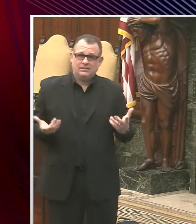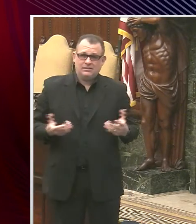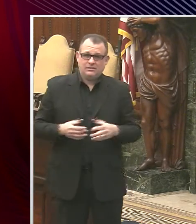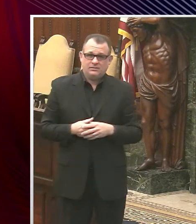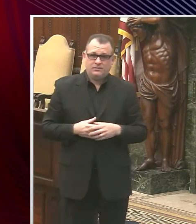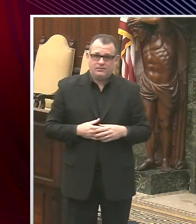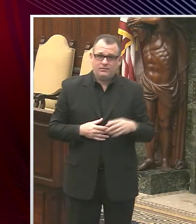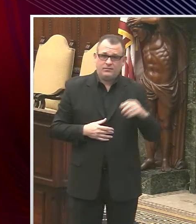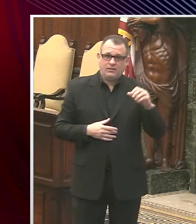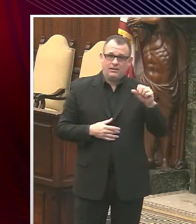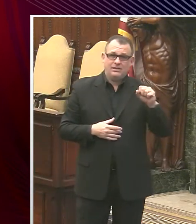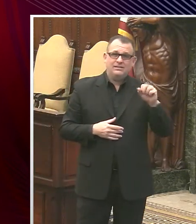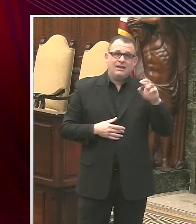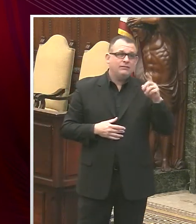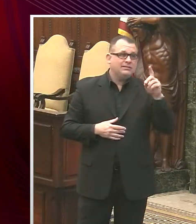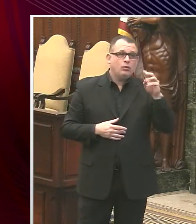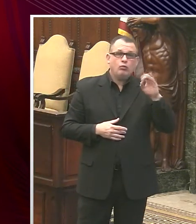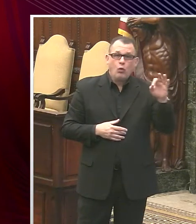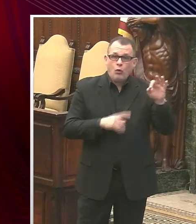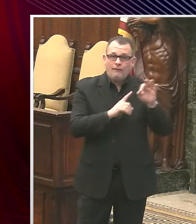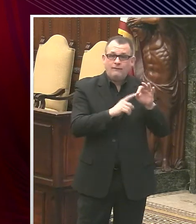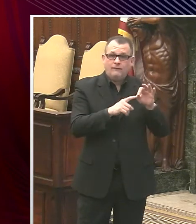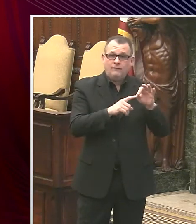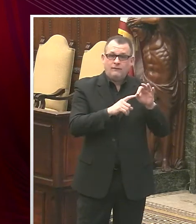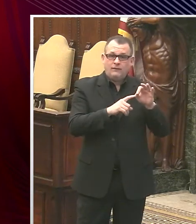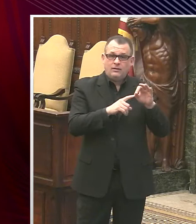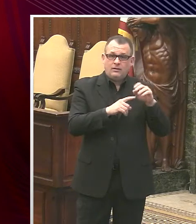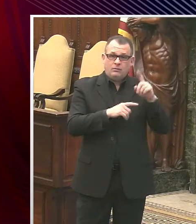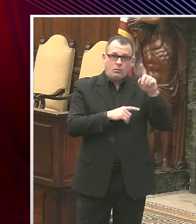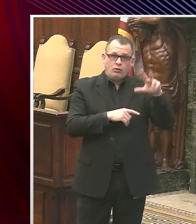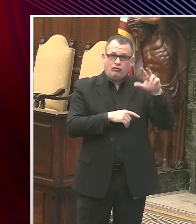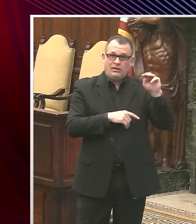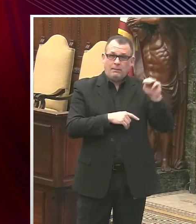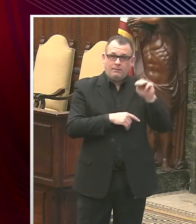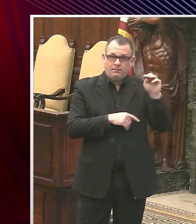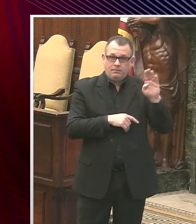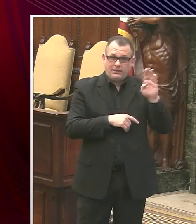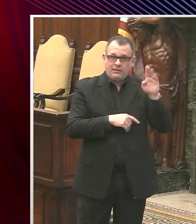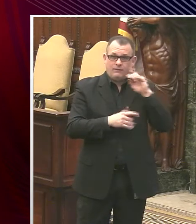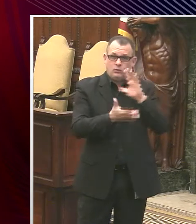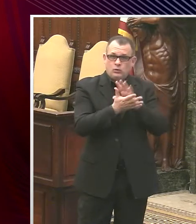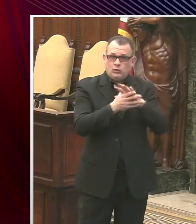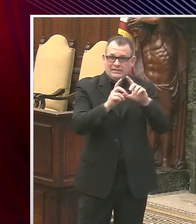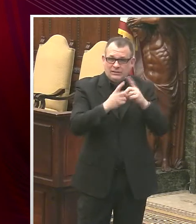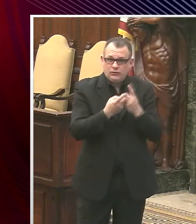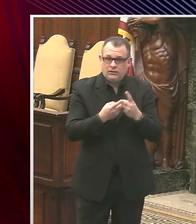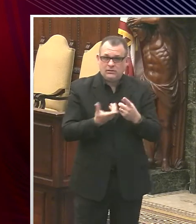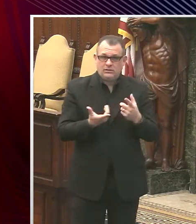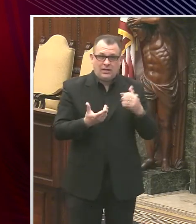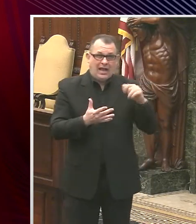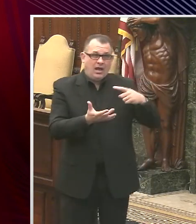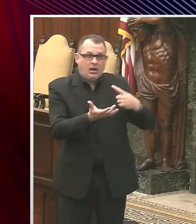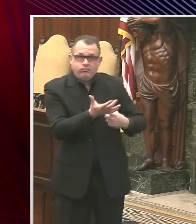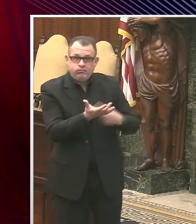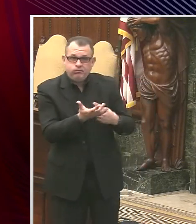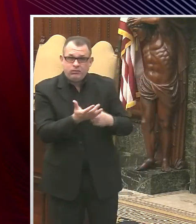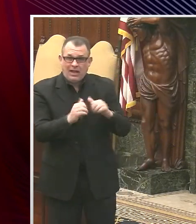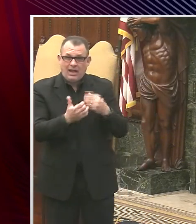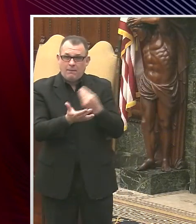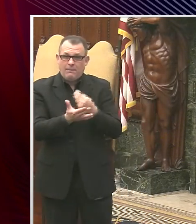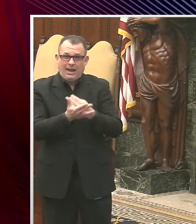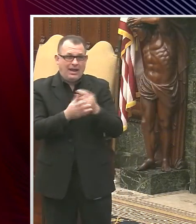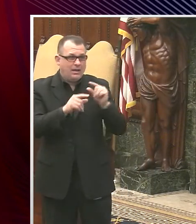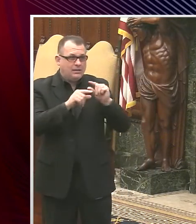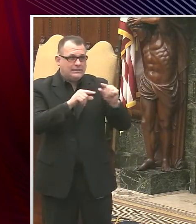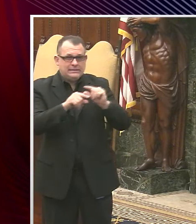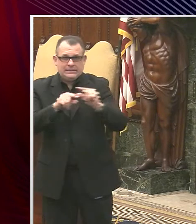Tumar Alexander. The $1.3 billion that's going to the school district, has there been discussion how the funding will be broken down?